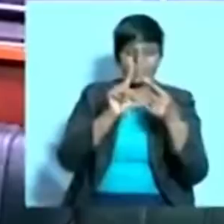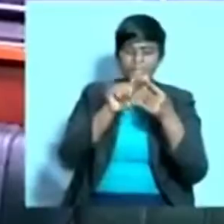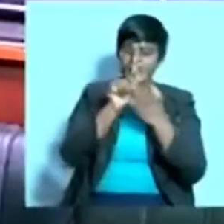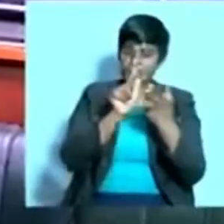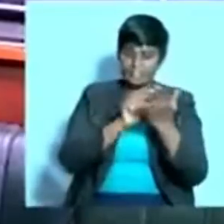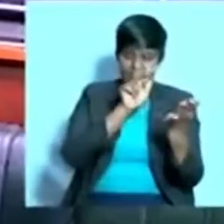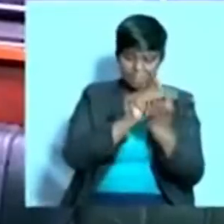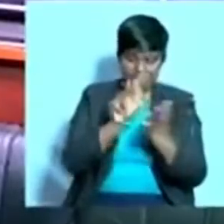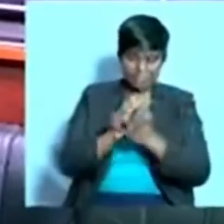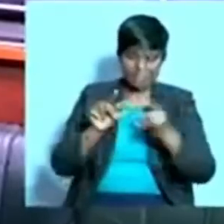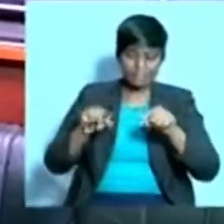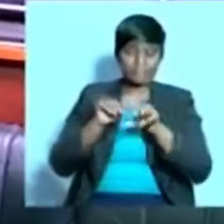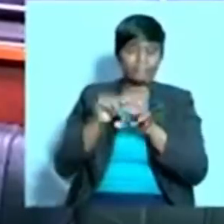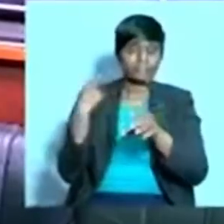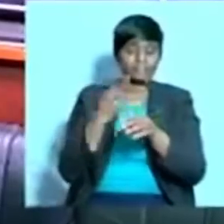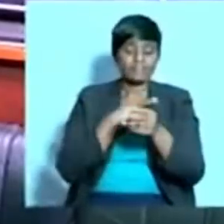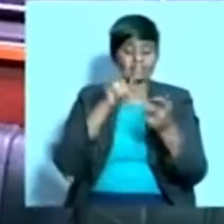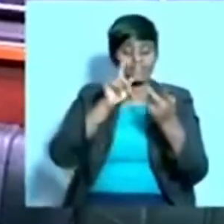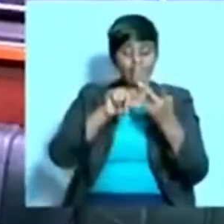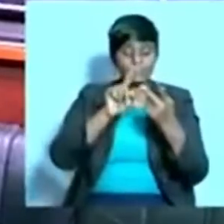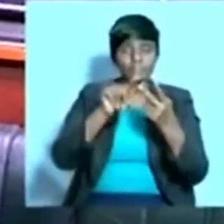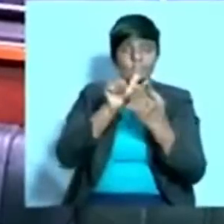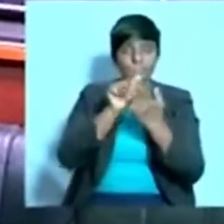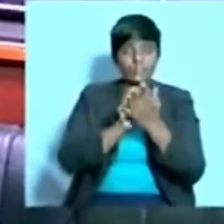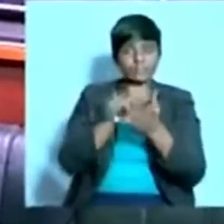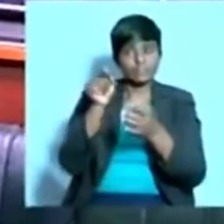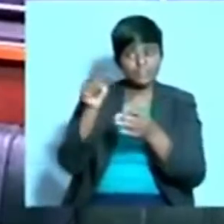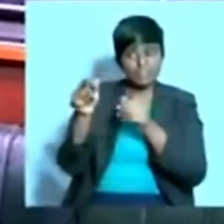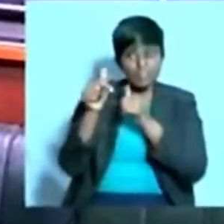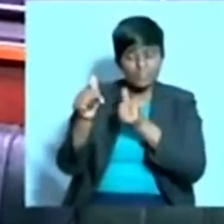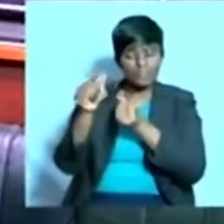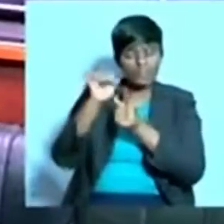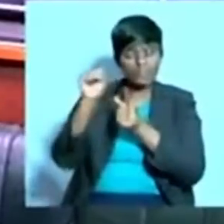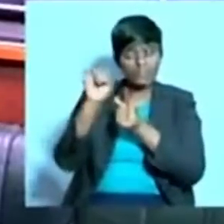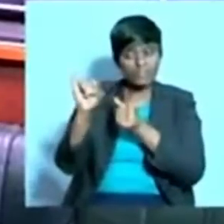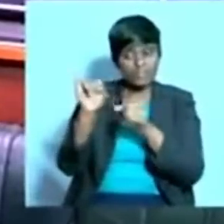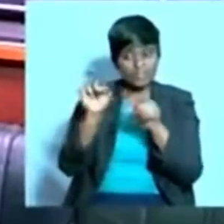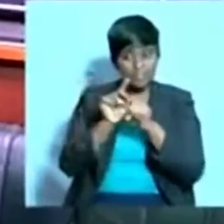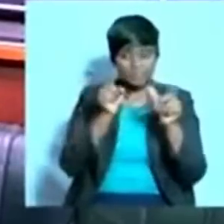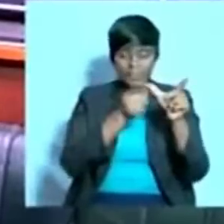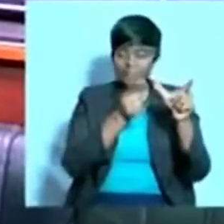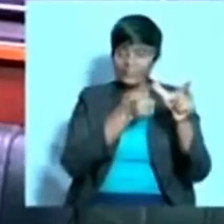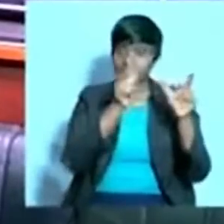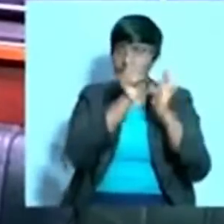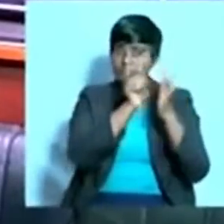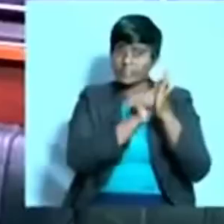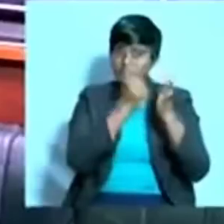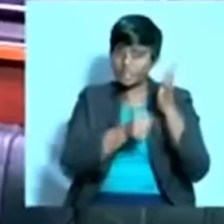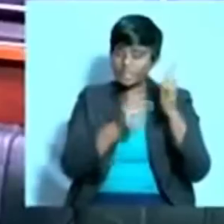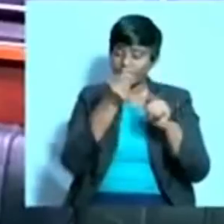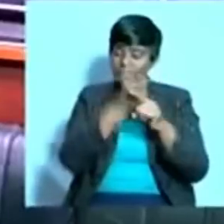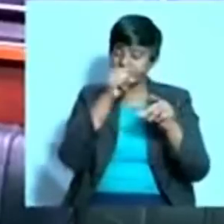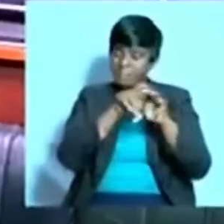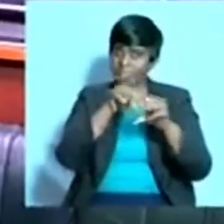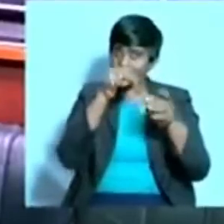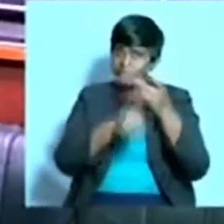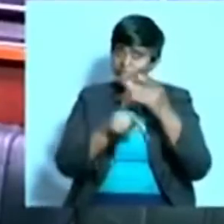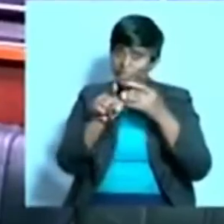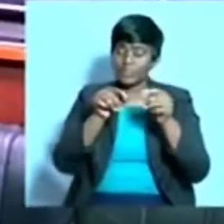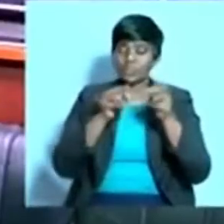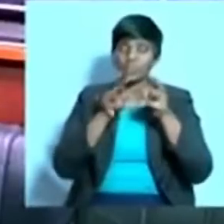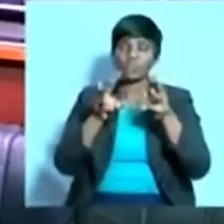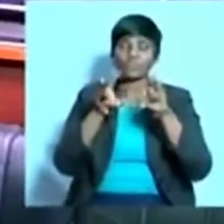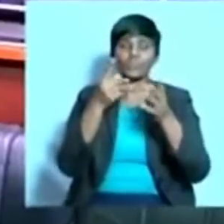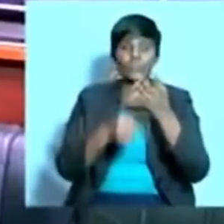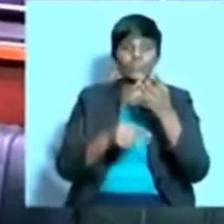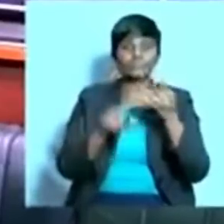enact here, laws as by statutes, as well as laws that comes into being by way